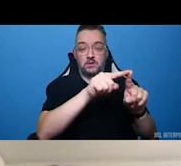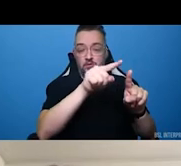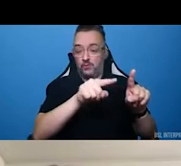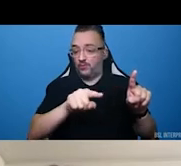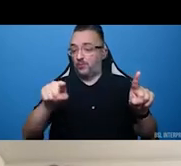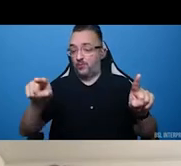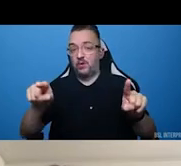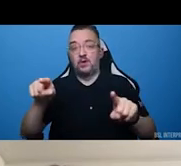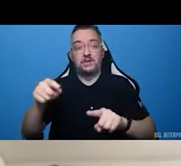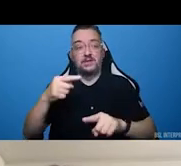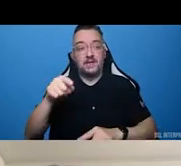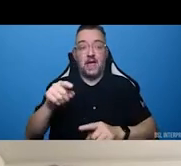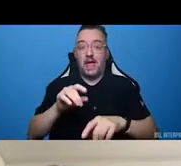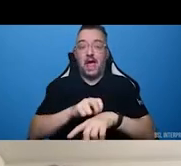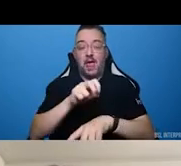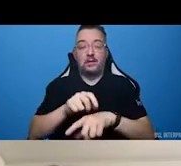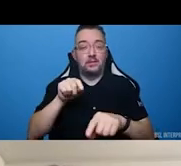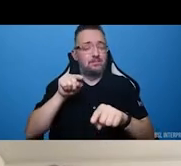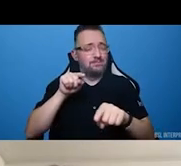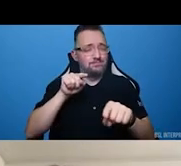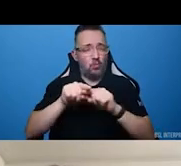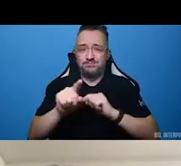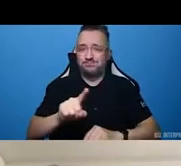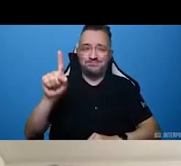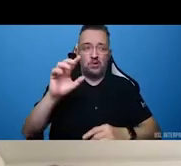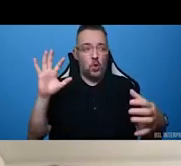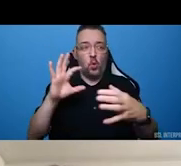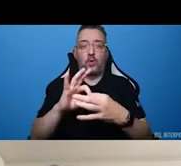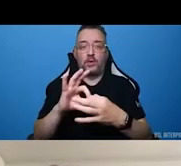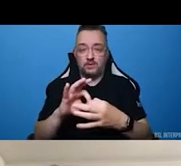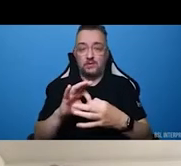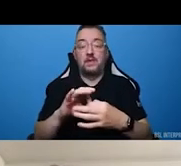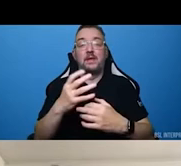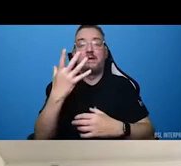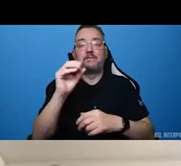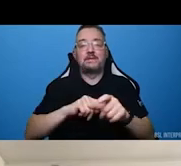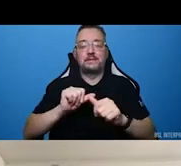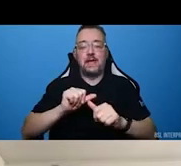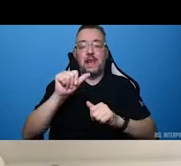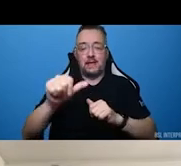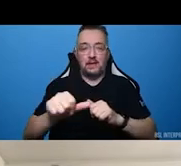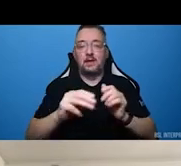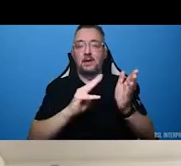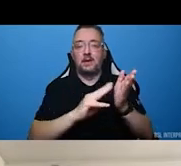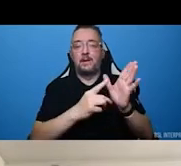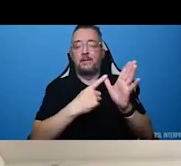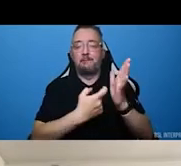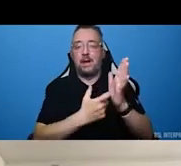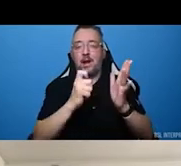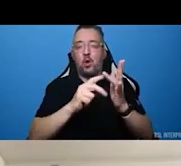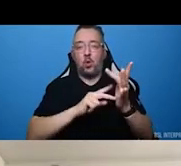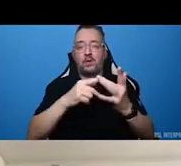rendered Ireland the most connected node in a global network. And then almost 50 years later, you have Marconi who sets up communication